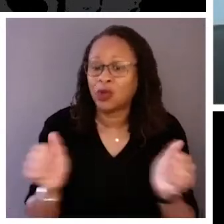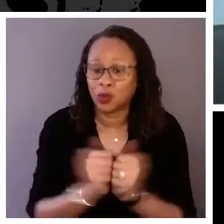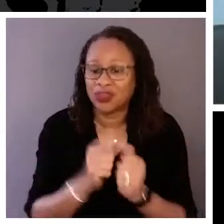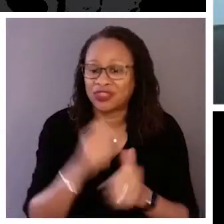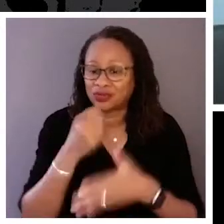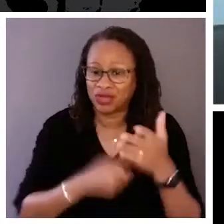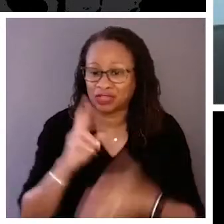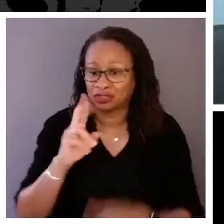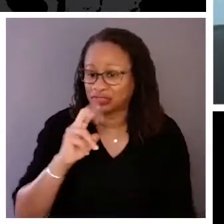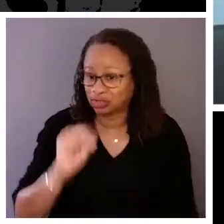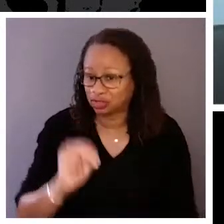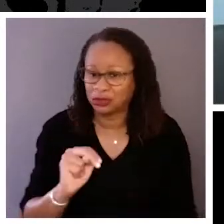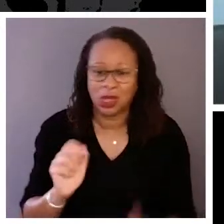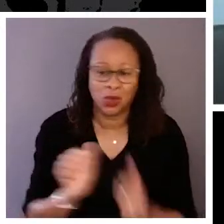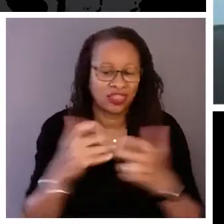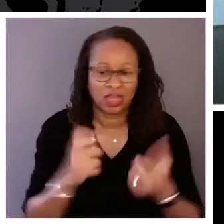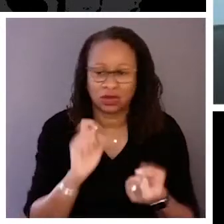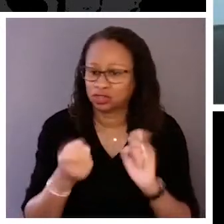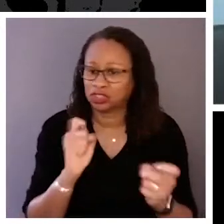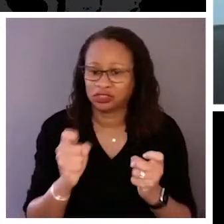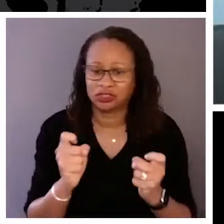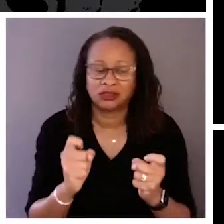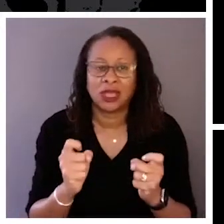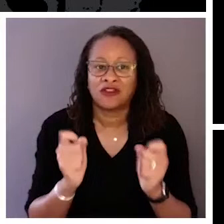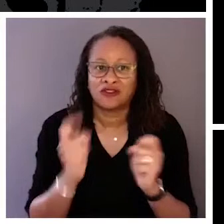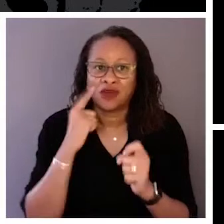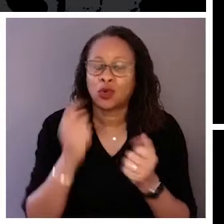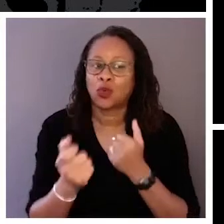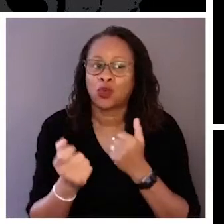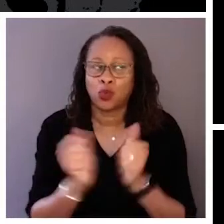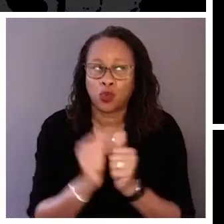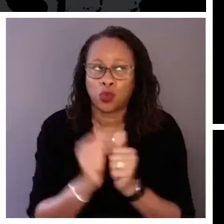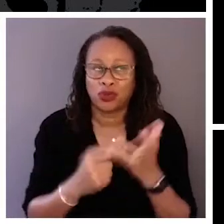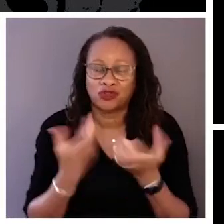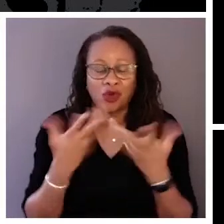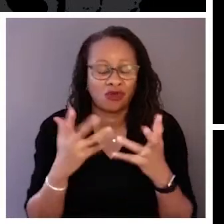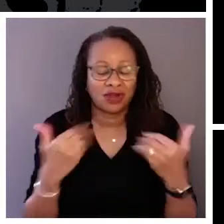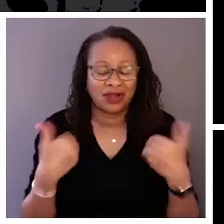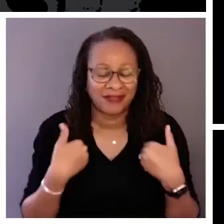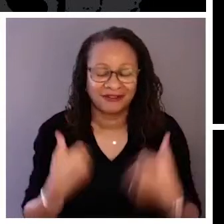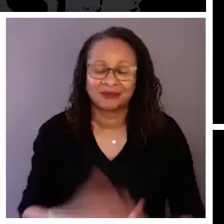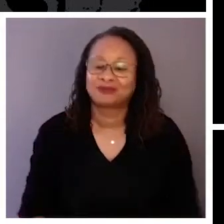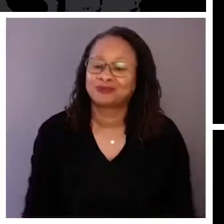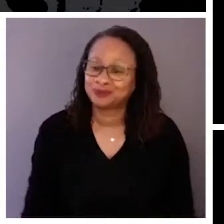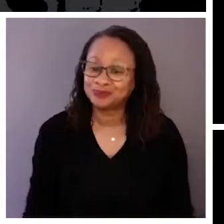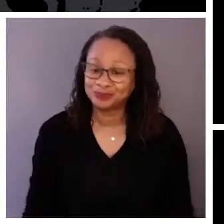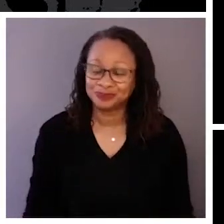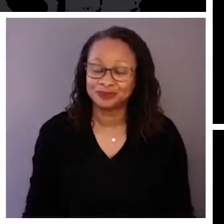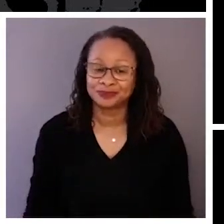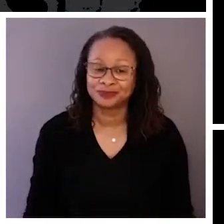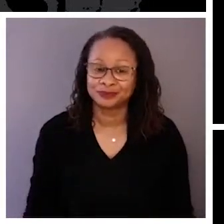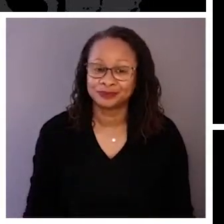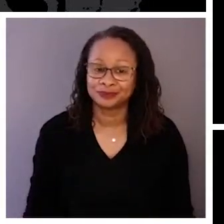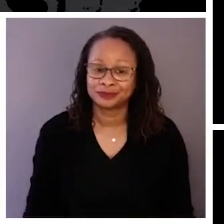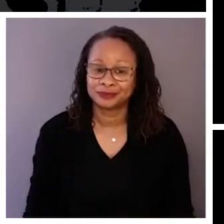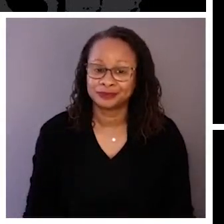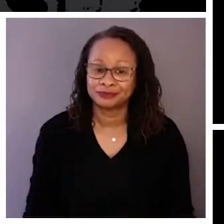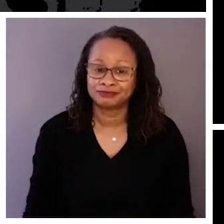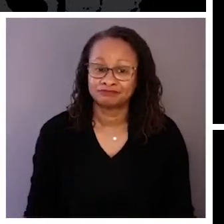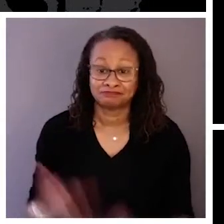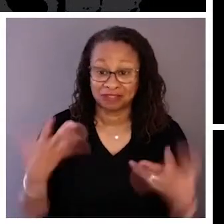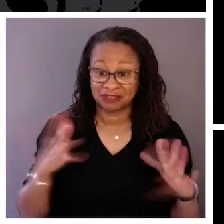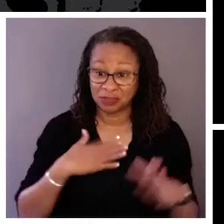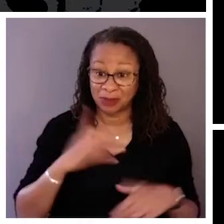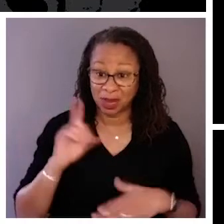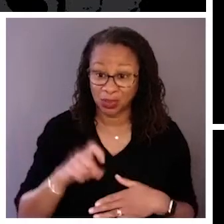any adjustment for what you've already gotten. Great. I get it. I'm done with questions. Ben, did you have